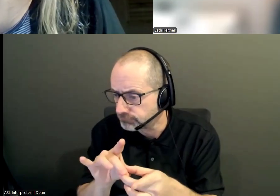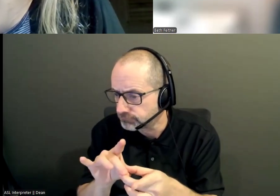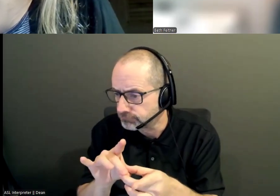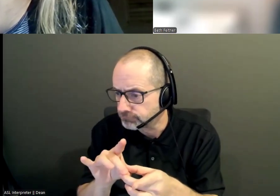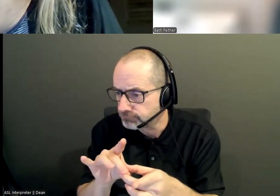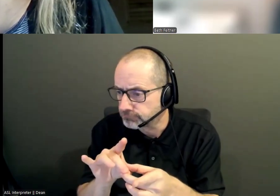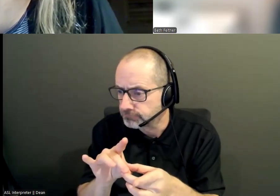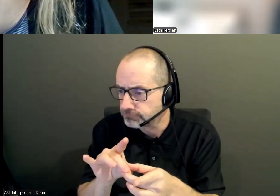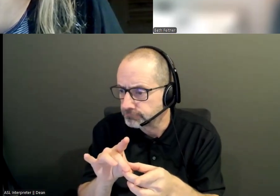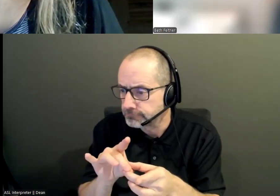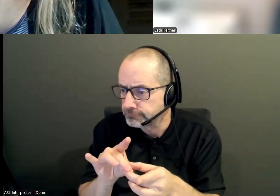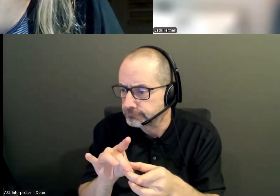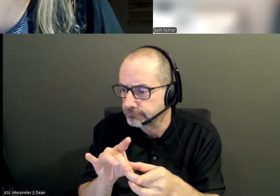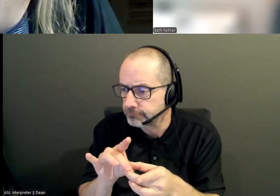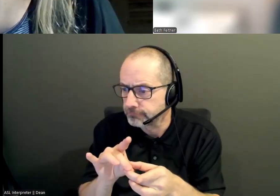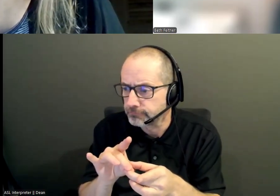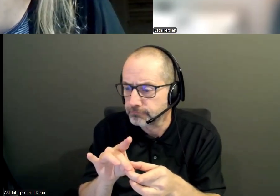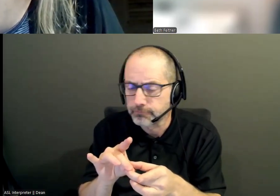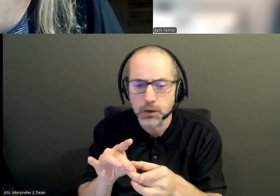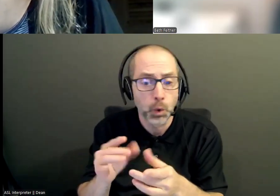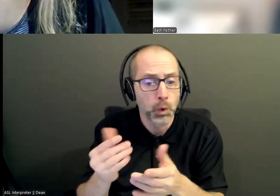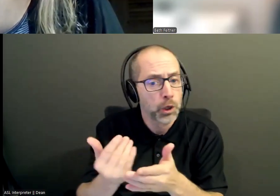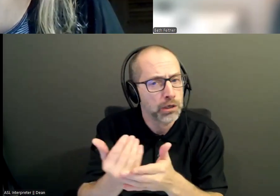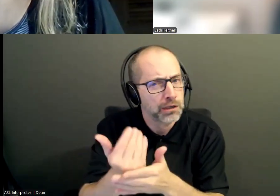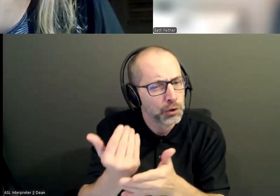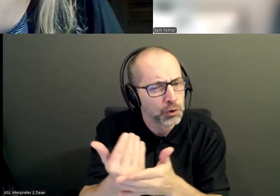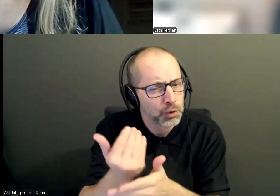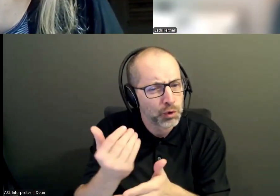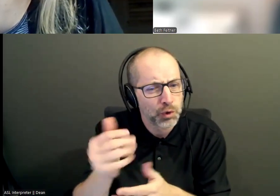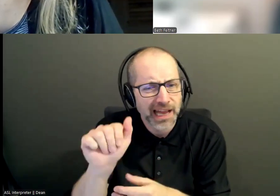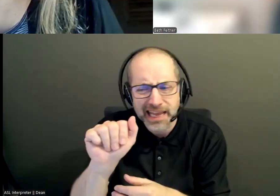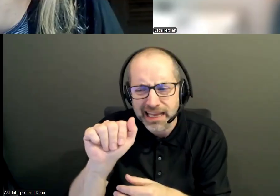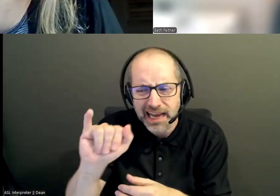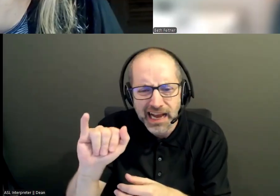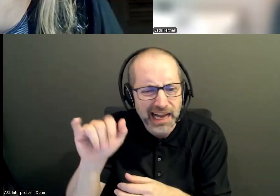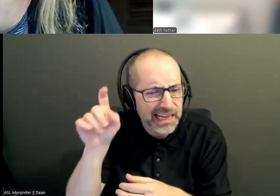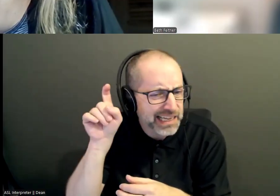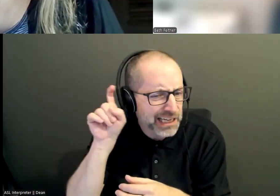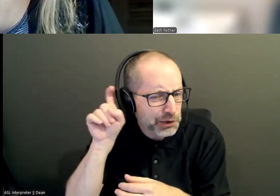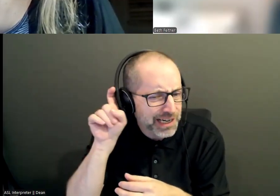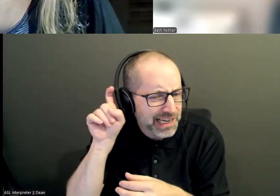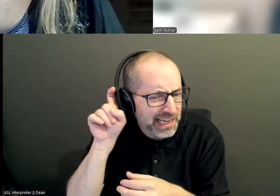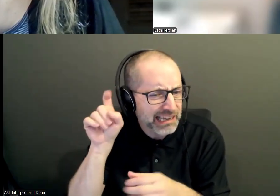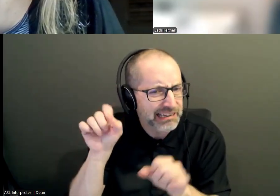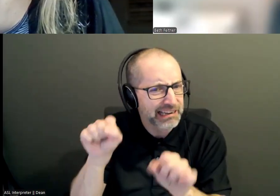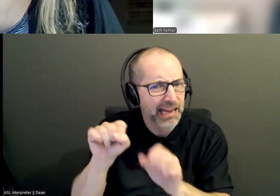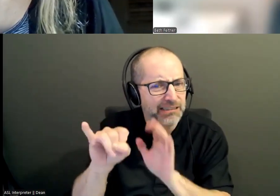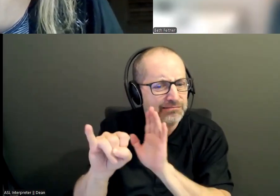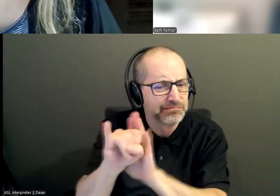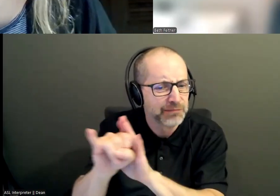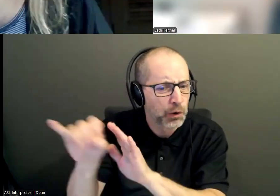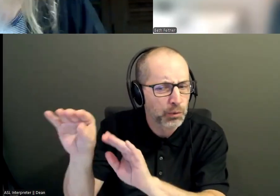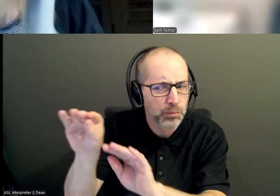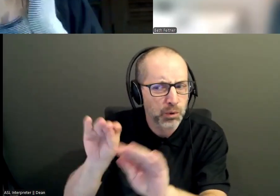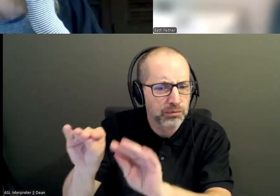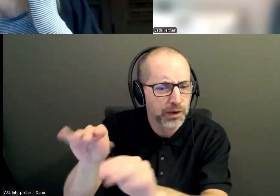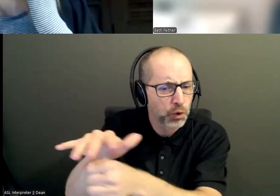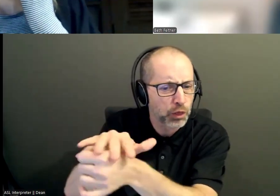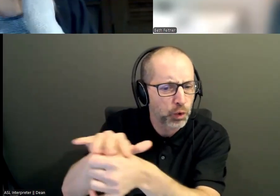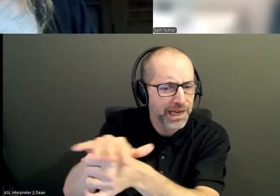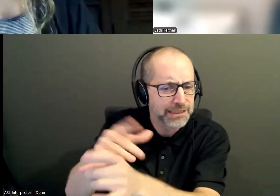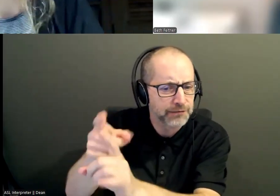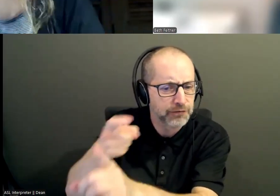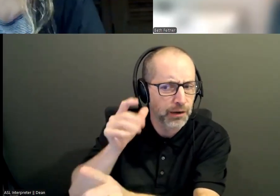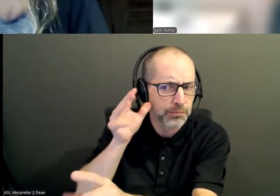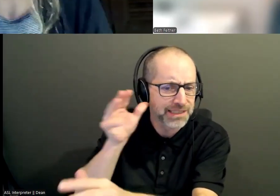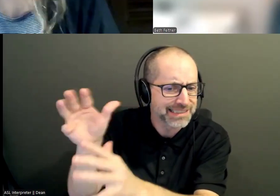explaining how the new hearing aids that have AI work detecting movement and location of where the sound is coming from.